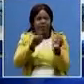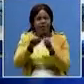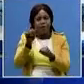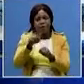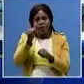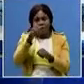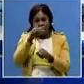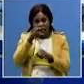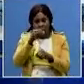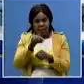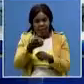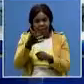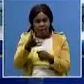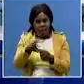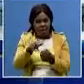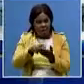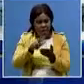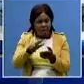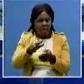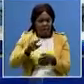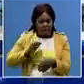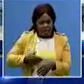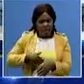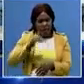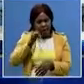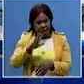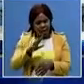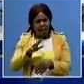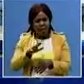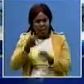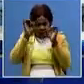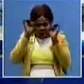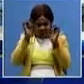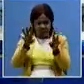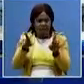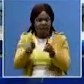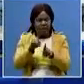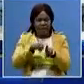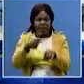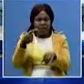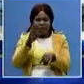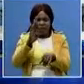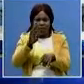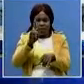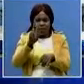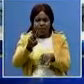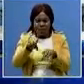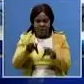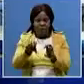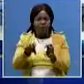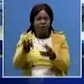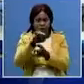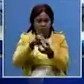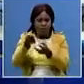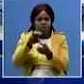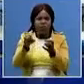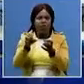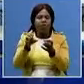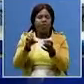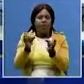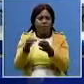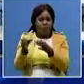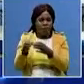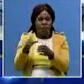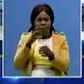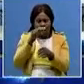says statistics have proven that women and girls are at risk as GBV continues to ravage communities. He says police are working tirelessly to mitigate